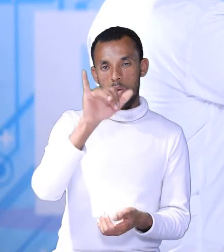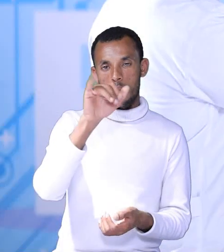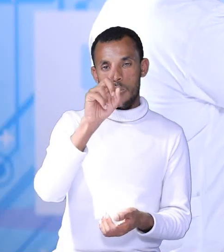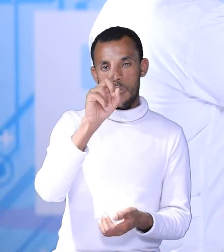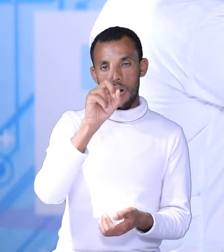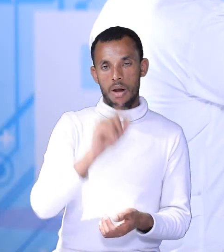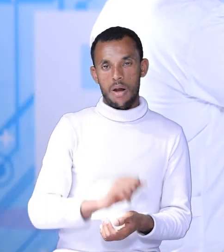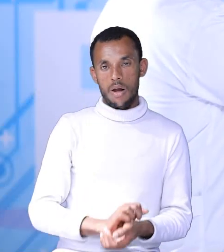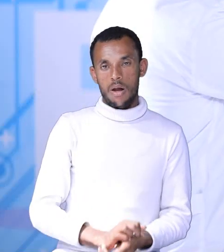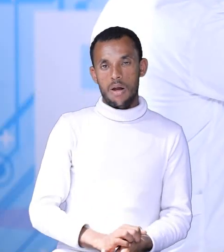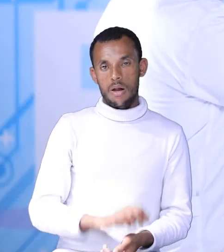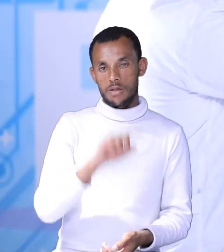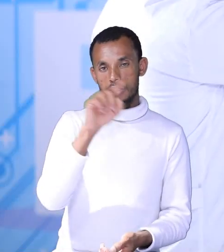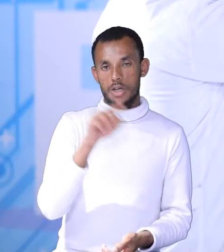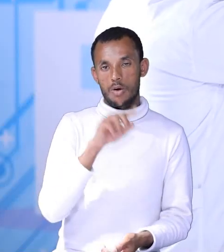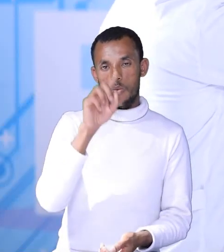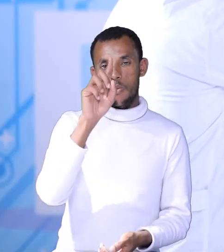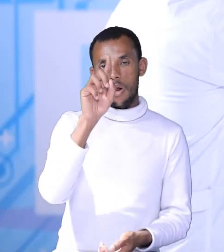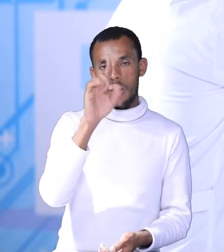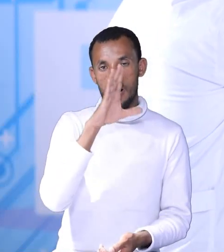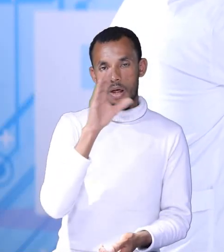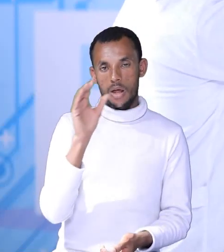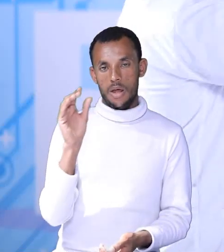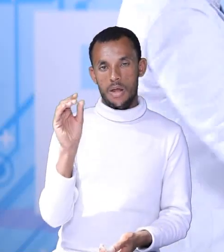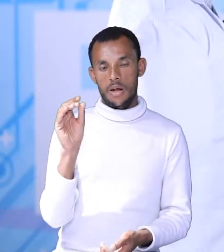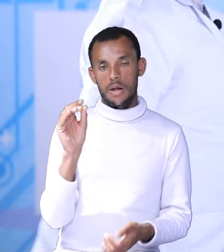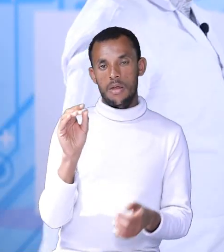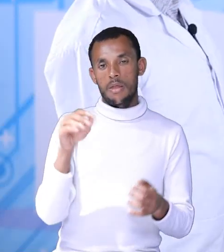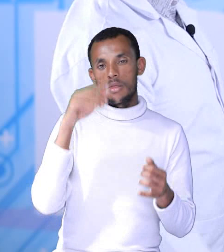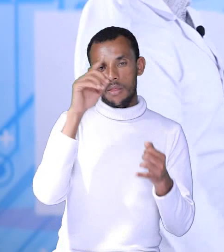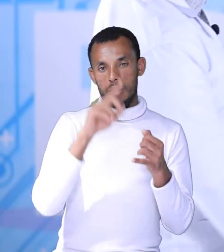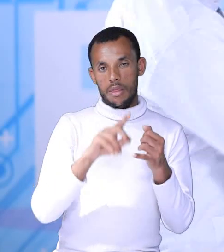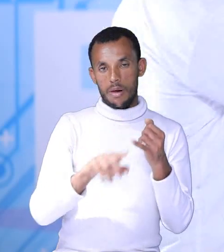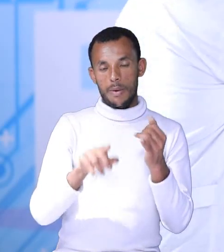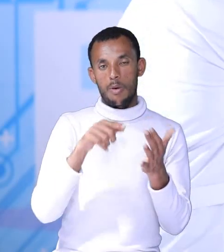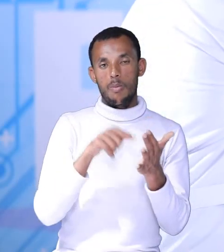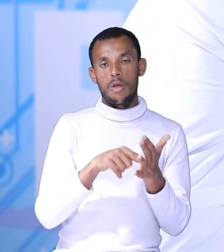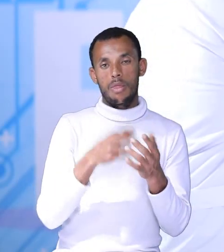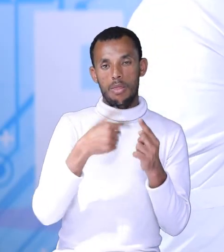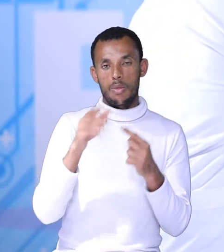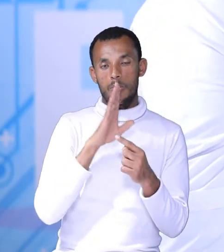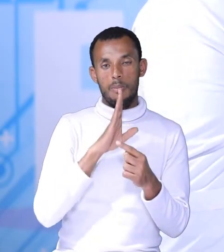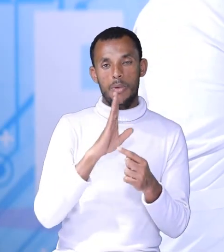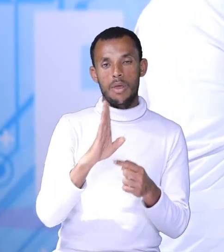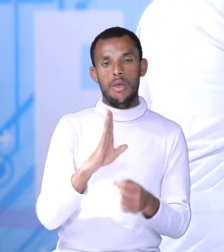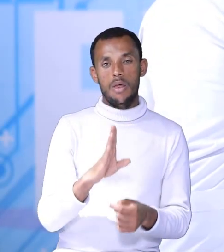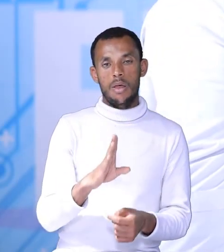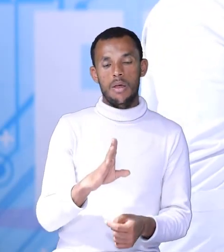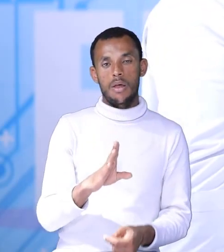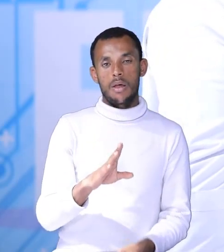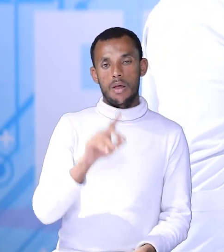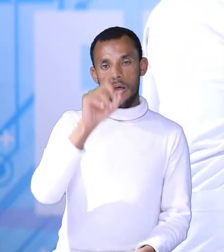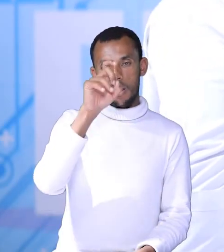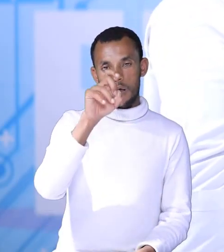y1, z1, and it's the terminal point to be, it